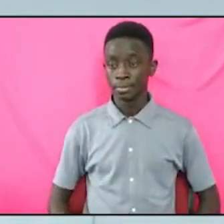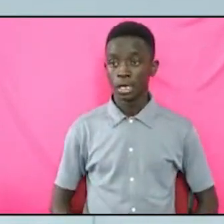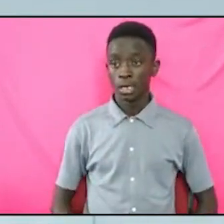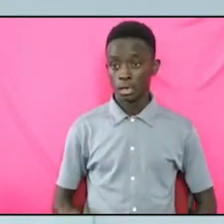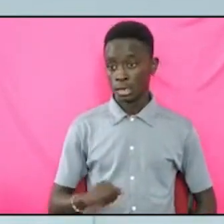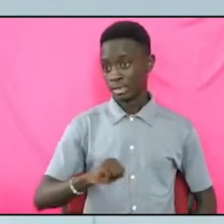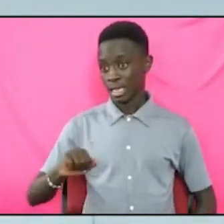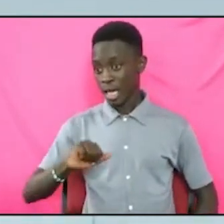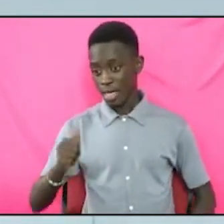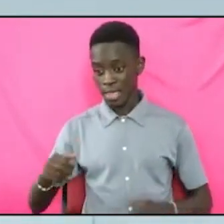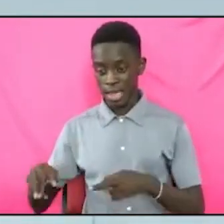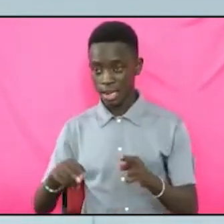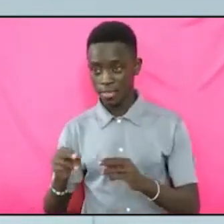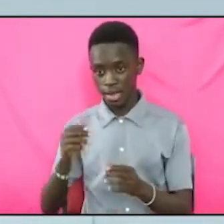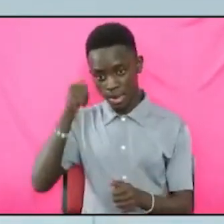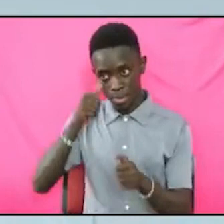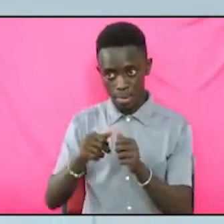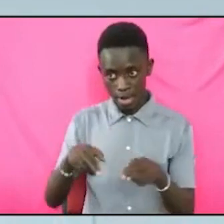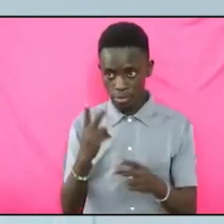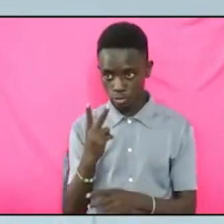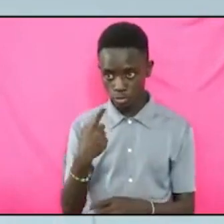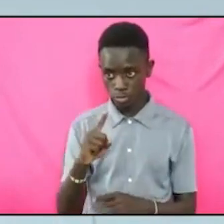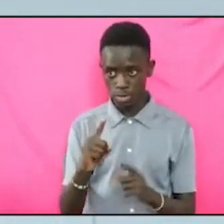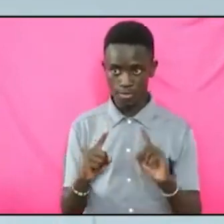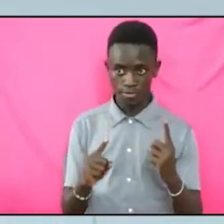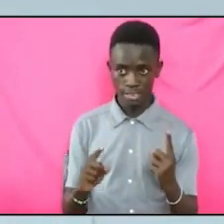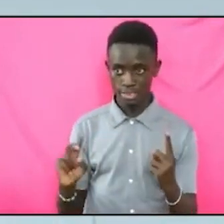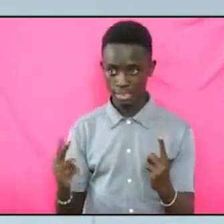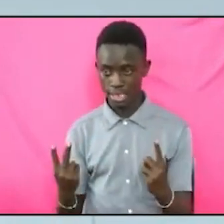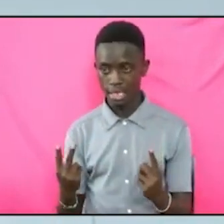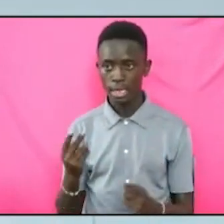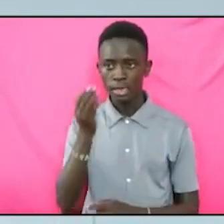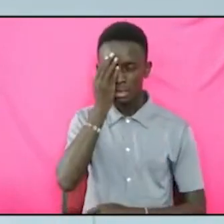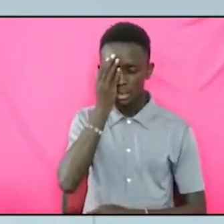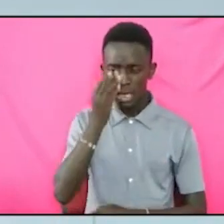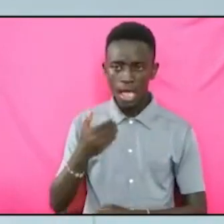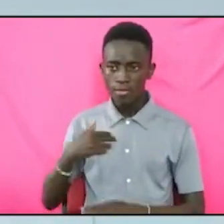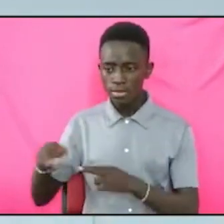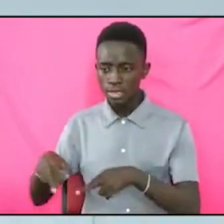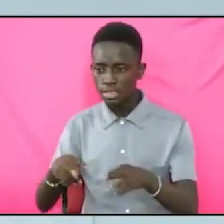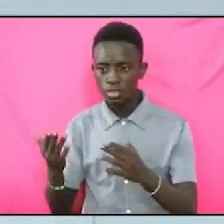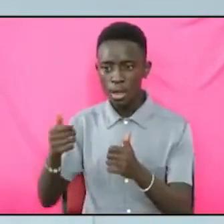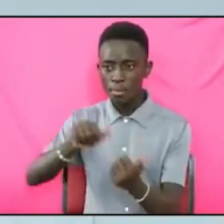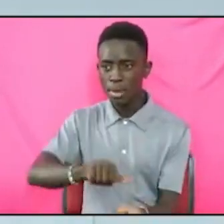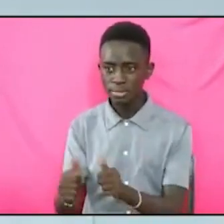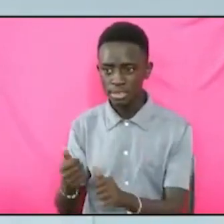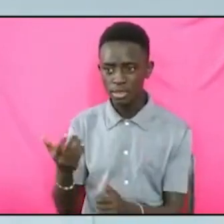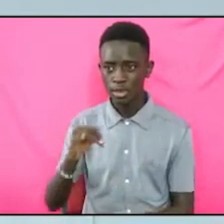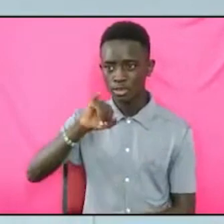On the other part, for Israel, they had River Jordan, which was not as impressive as